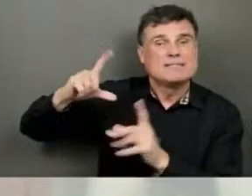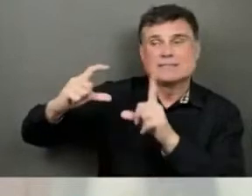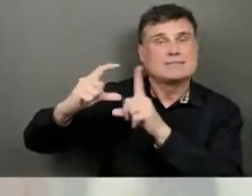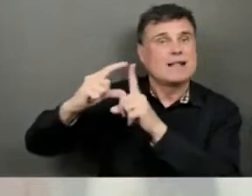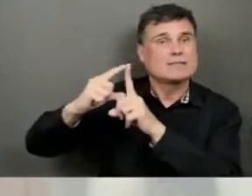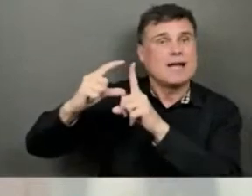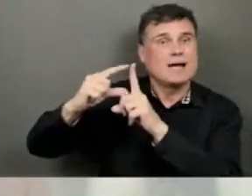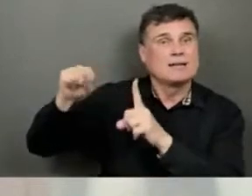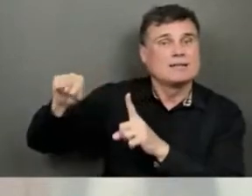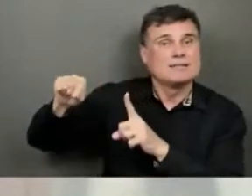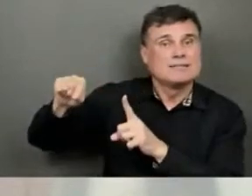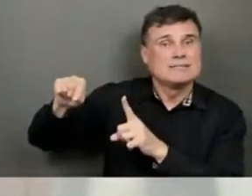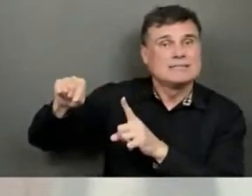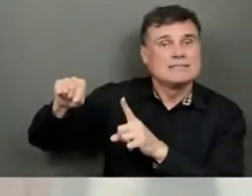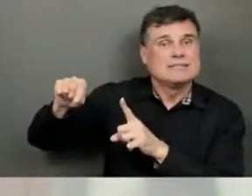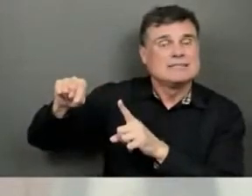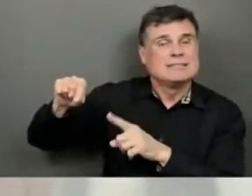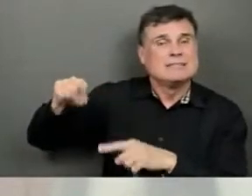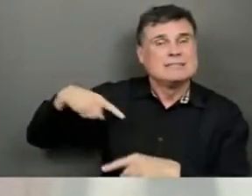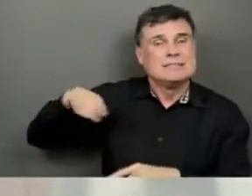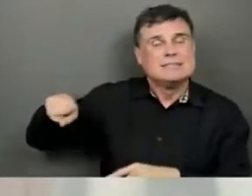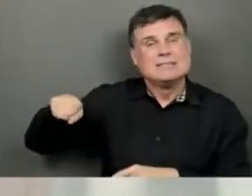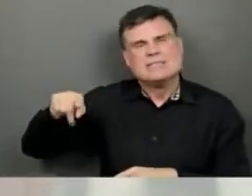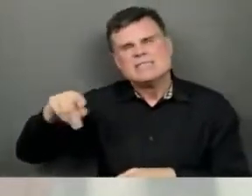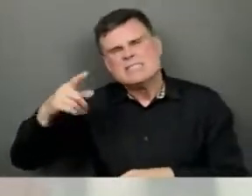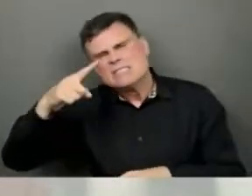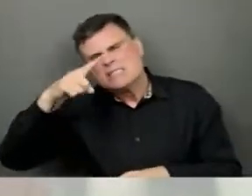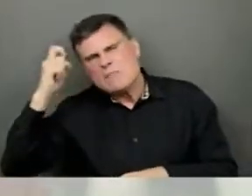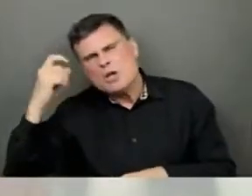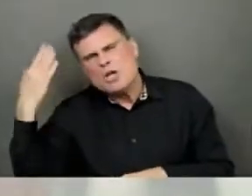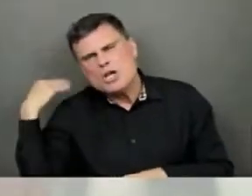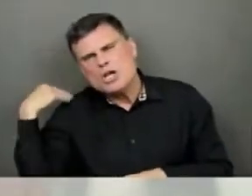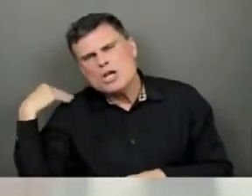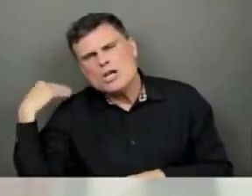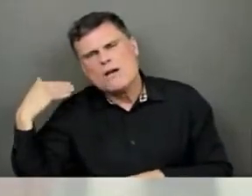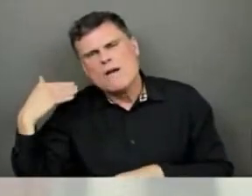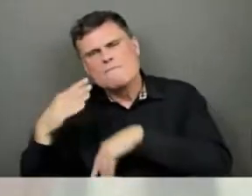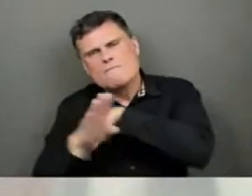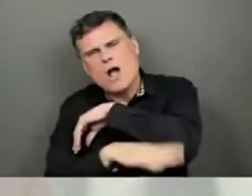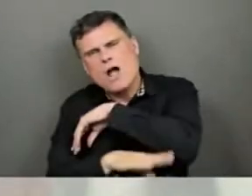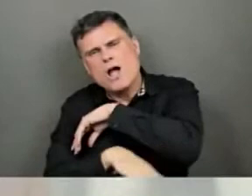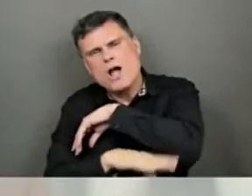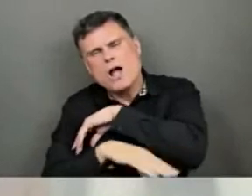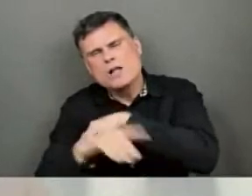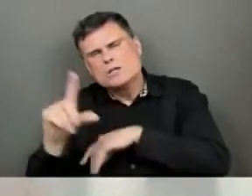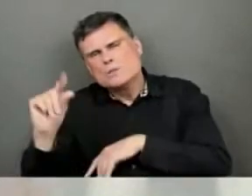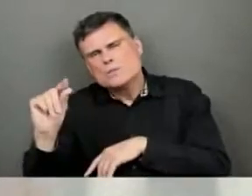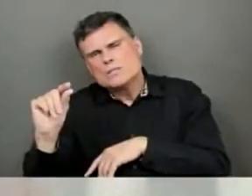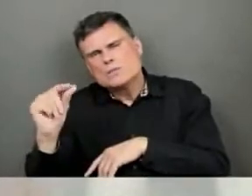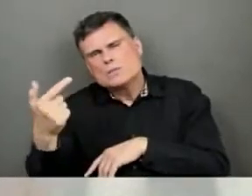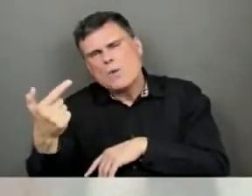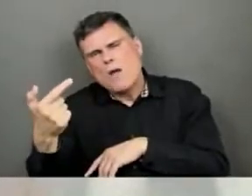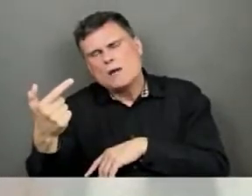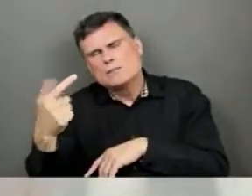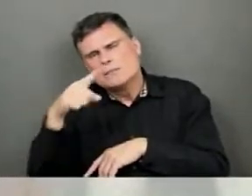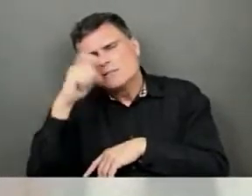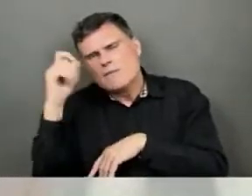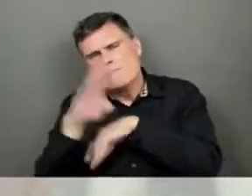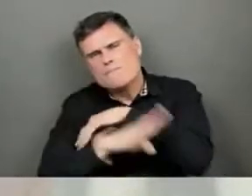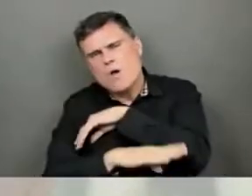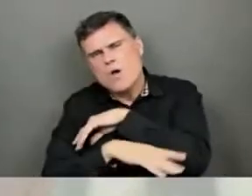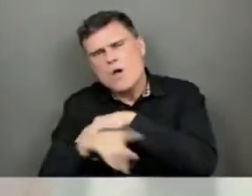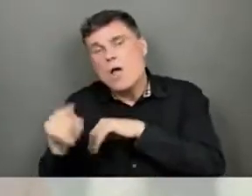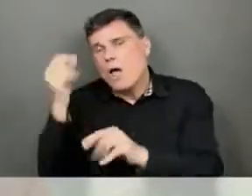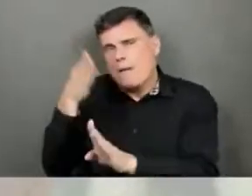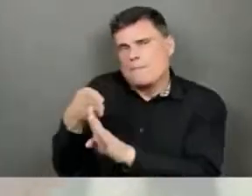of, I don't even know what year I'm in now, of 2021 and into the fall and winter of 2021, just before Omicron.